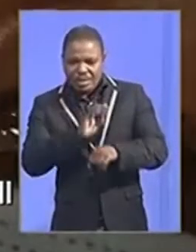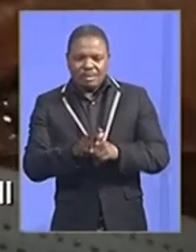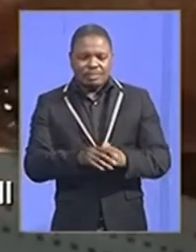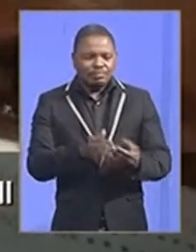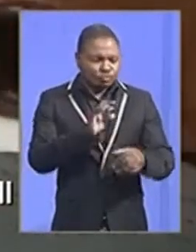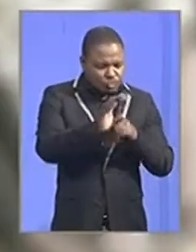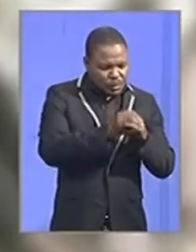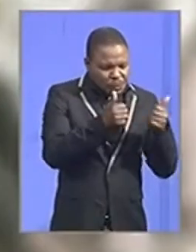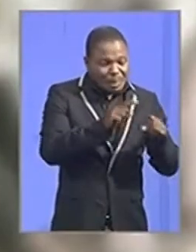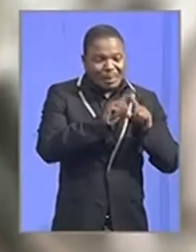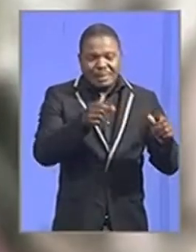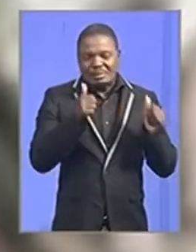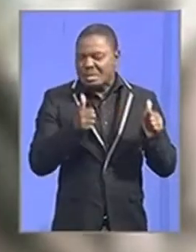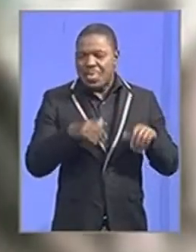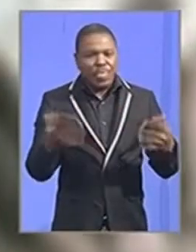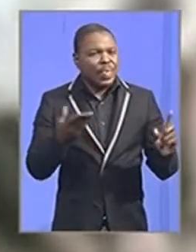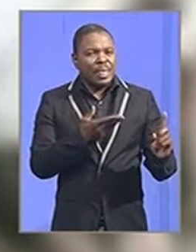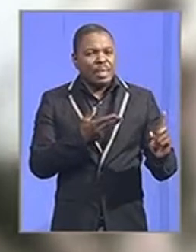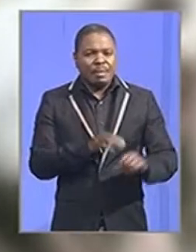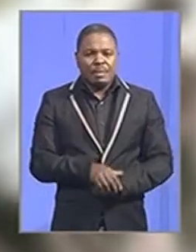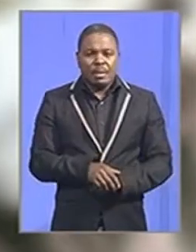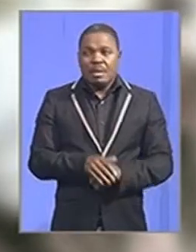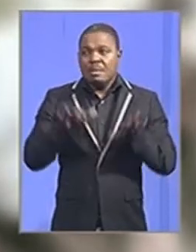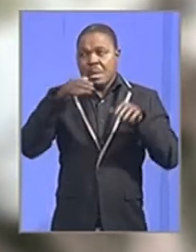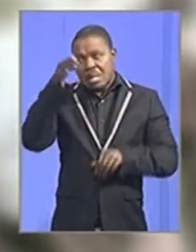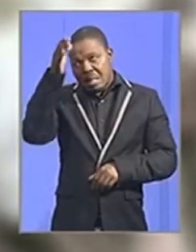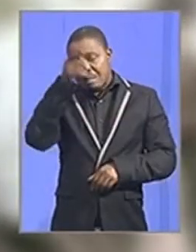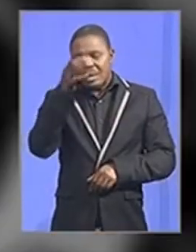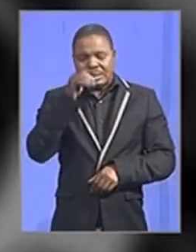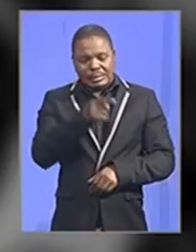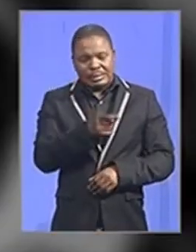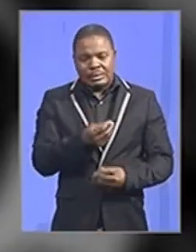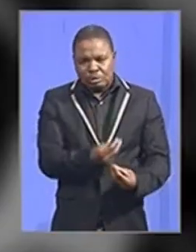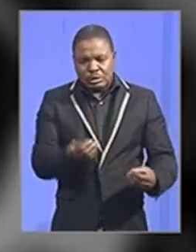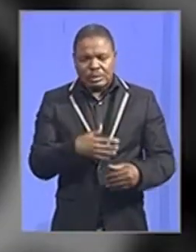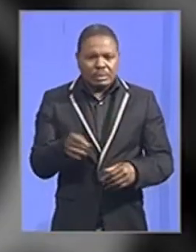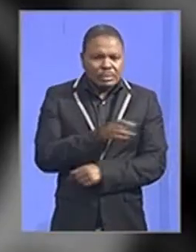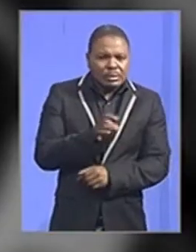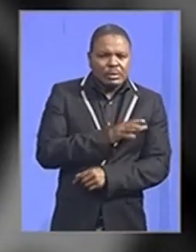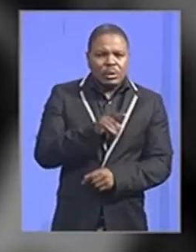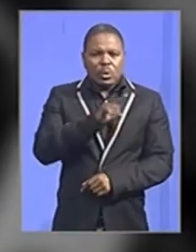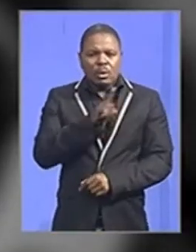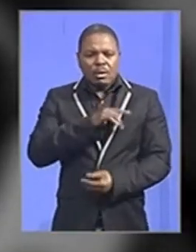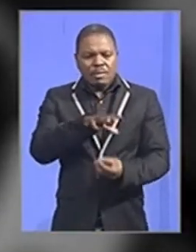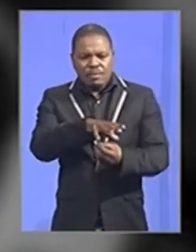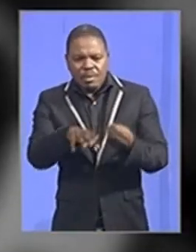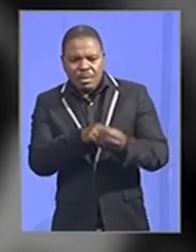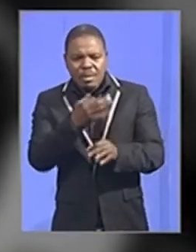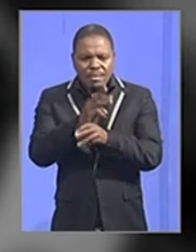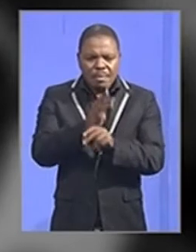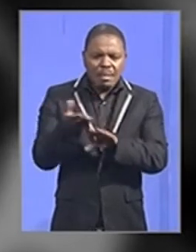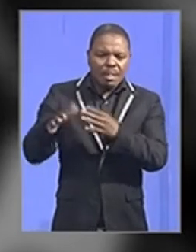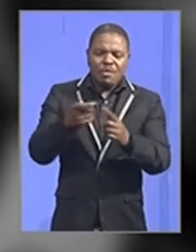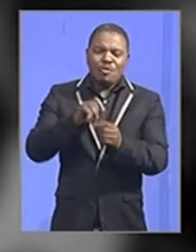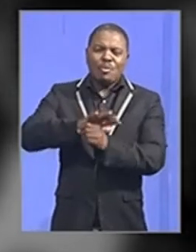be right. Ditsebi di re bana ba phela ka tshabo hobane batswadi ba bona le ba bang ba leloko ba bolawa ke kokwanahloko ya